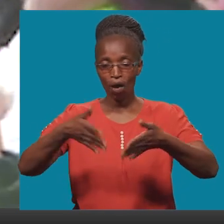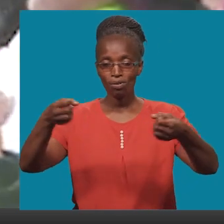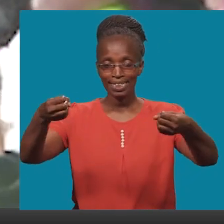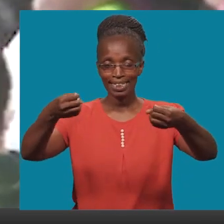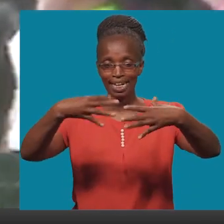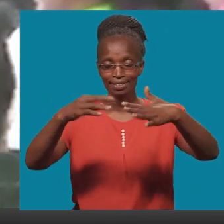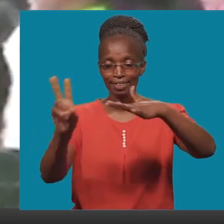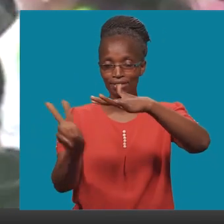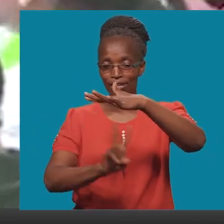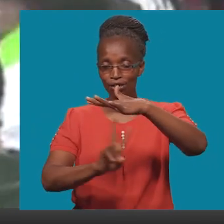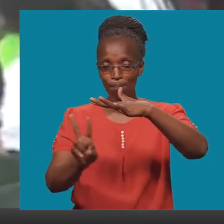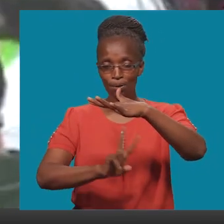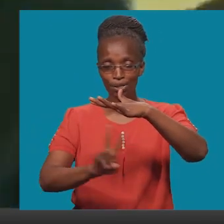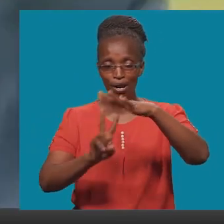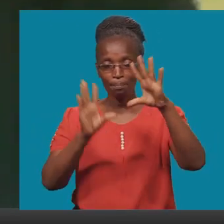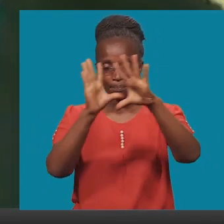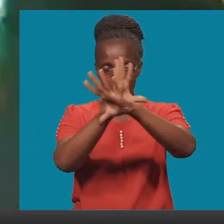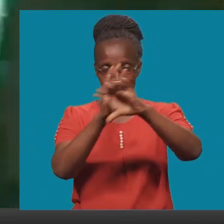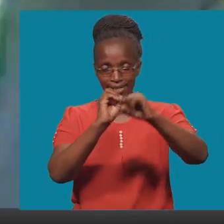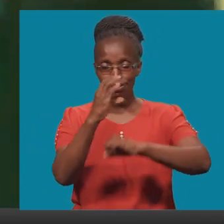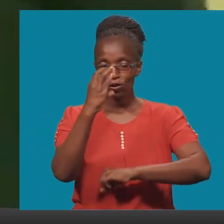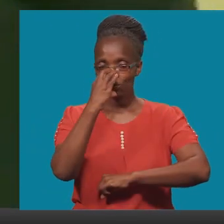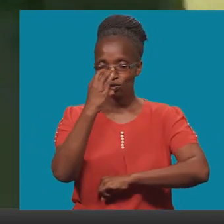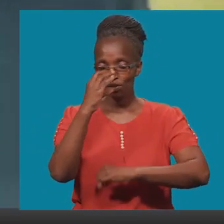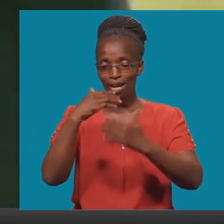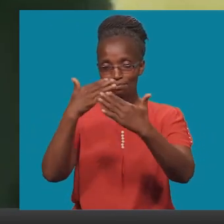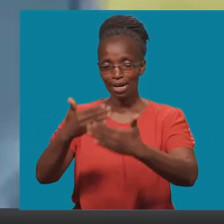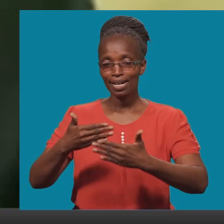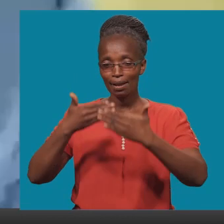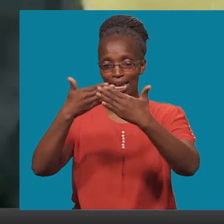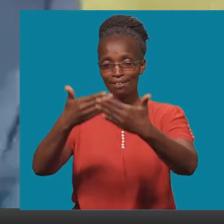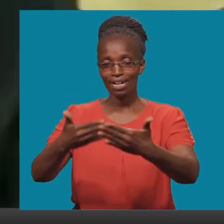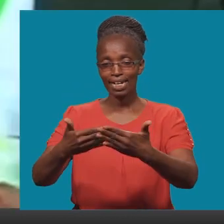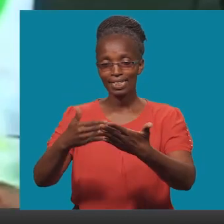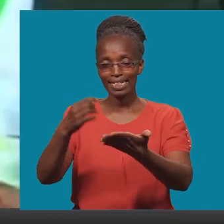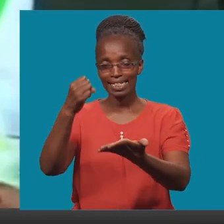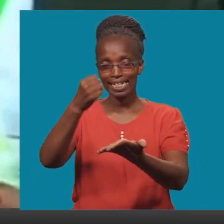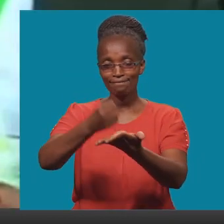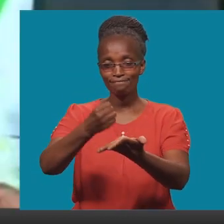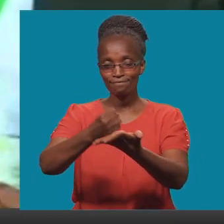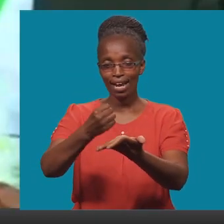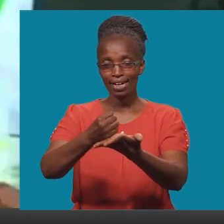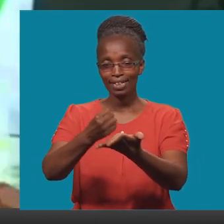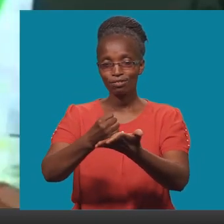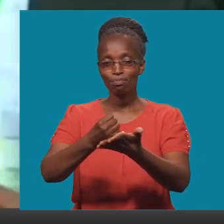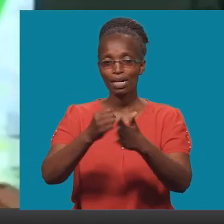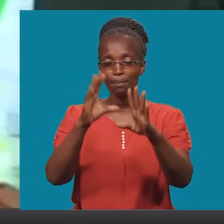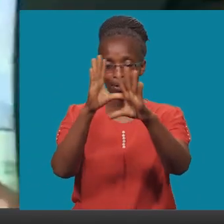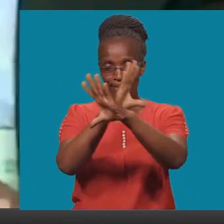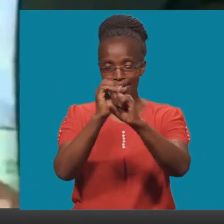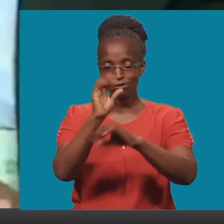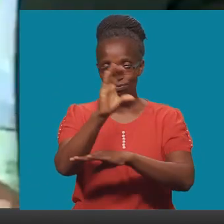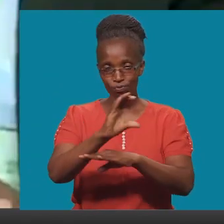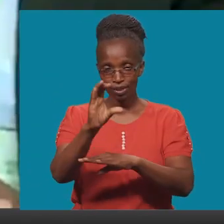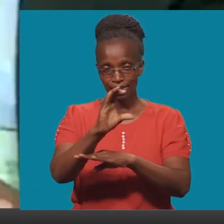Ni dhahiri sasa Naibu Rais William Ruto ni mwaniaji wa urais. I'm satisfied that you have met all the requirements.